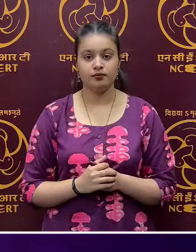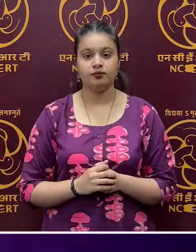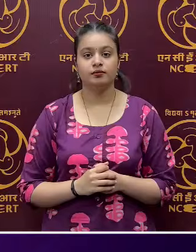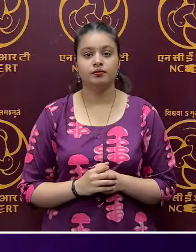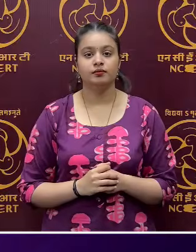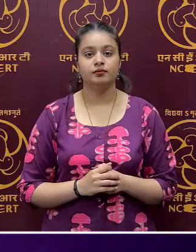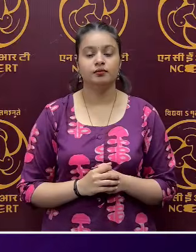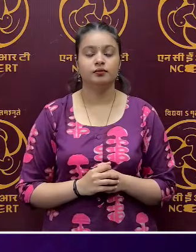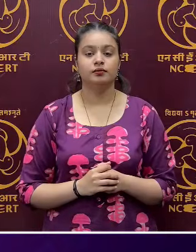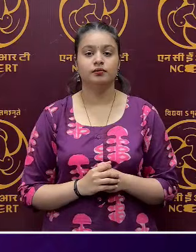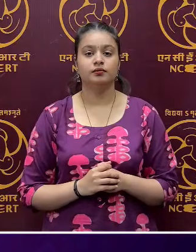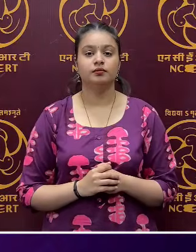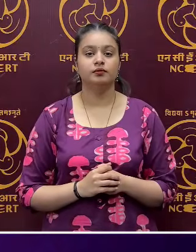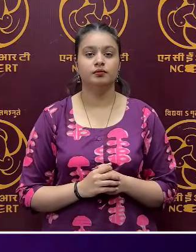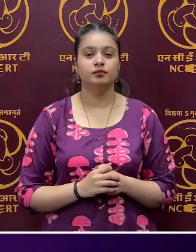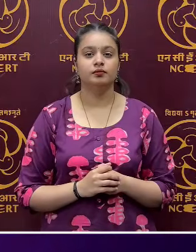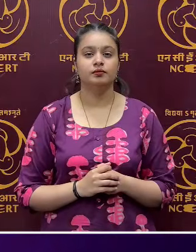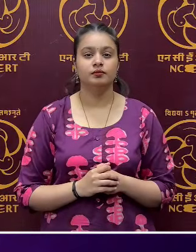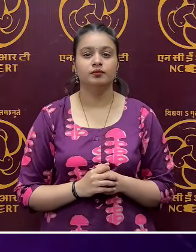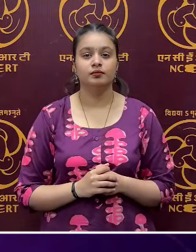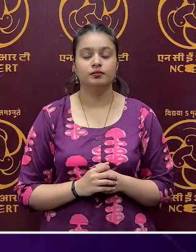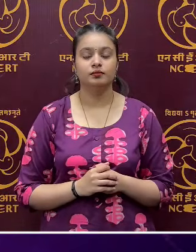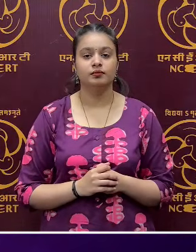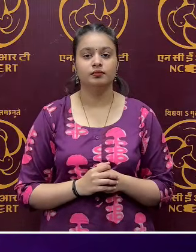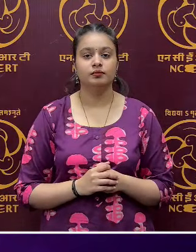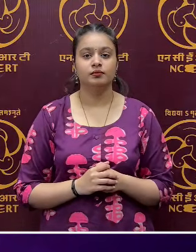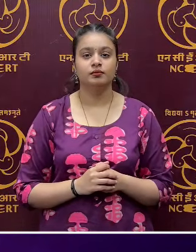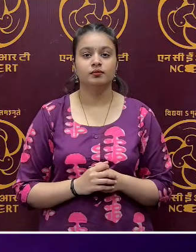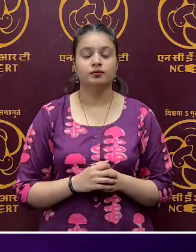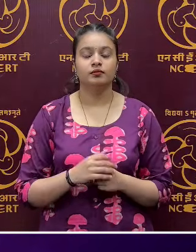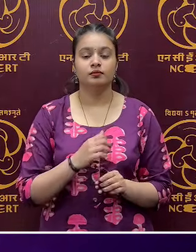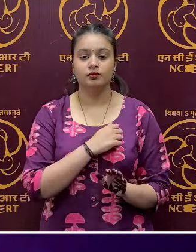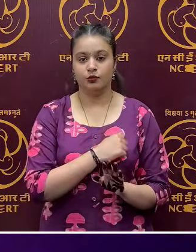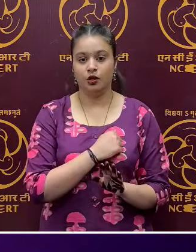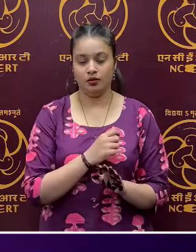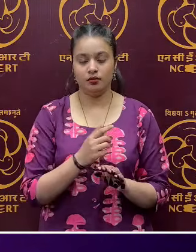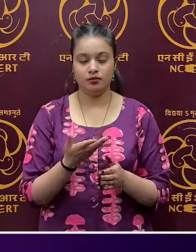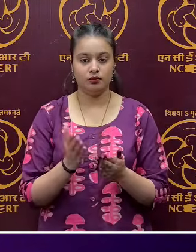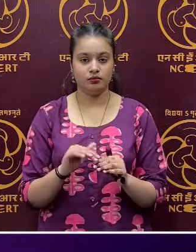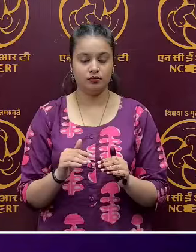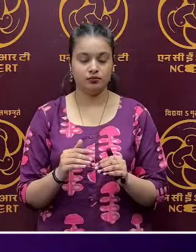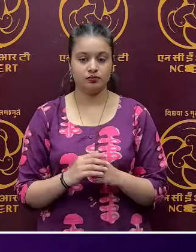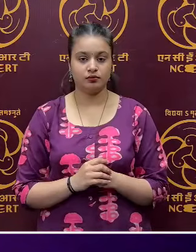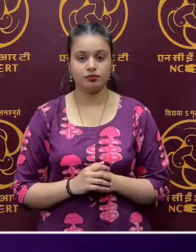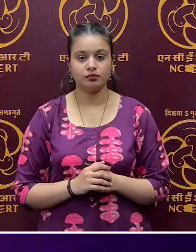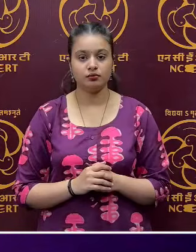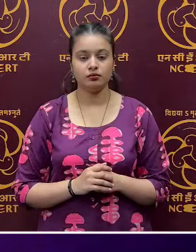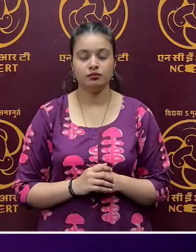then another one is illicit. Oh man, sorry. This is